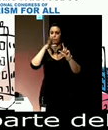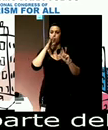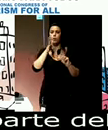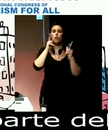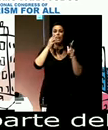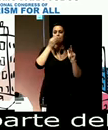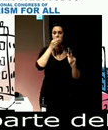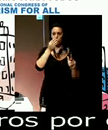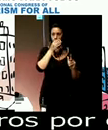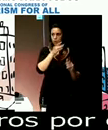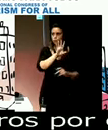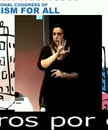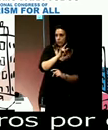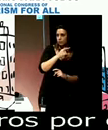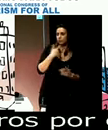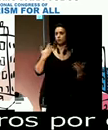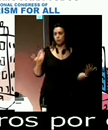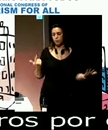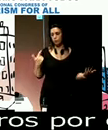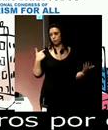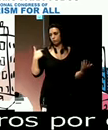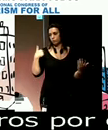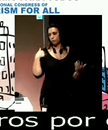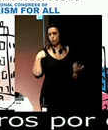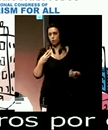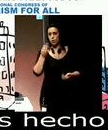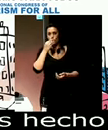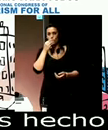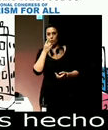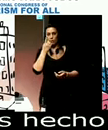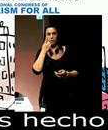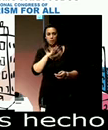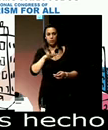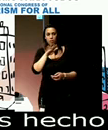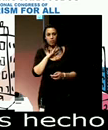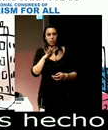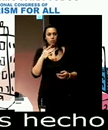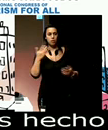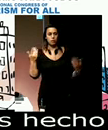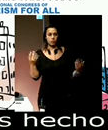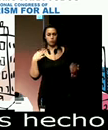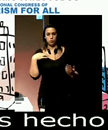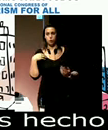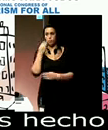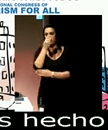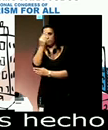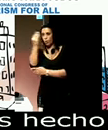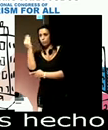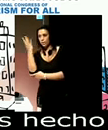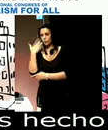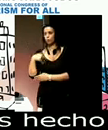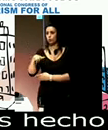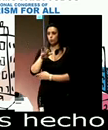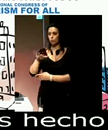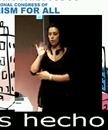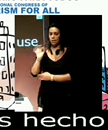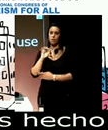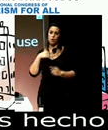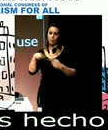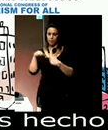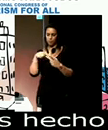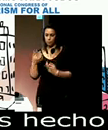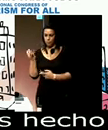We made this restaurant industry website, but of course it is useless if I know